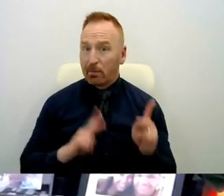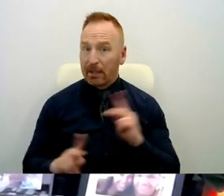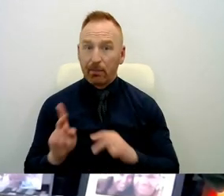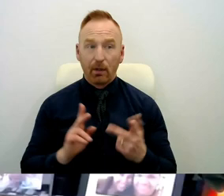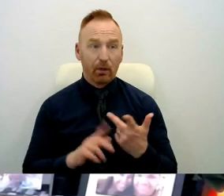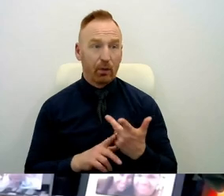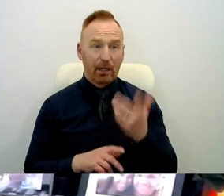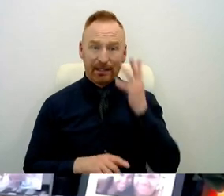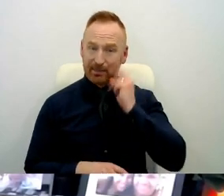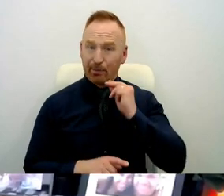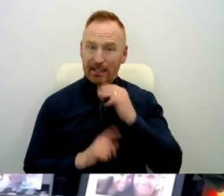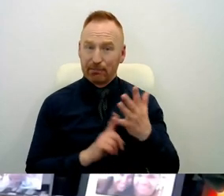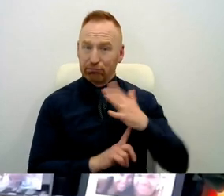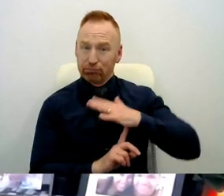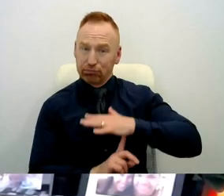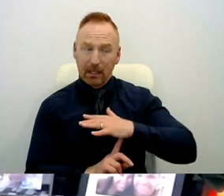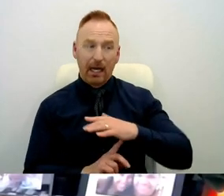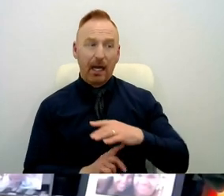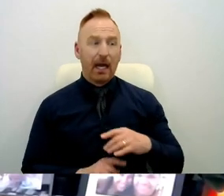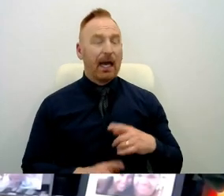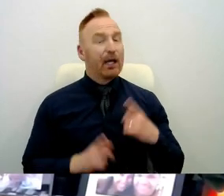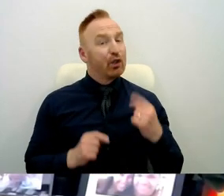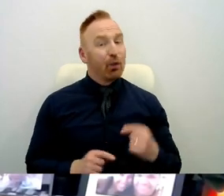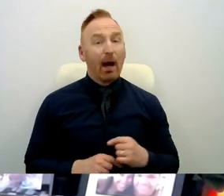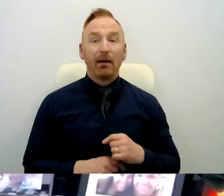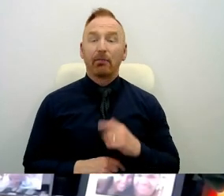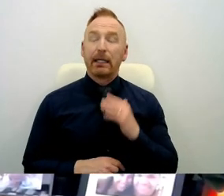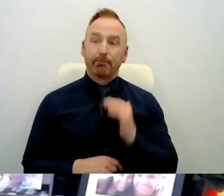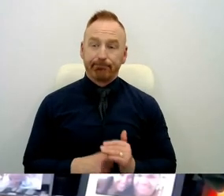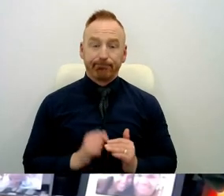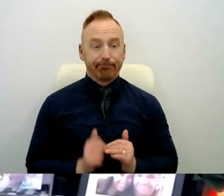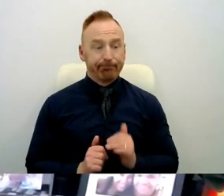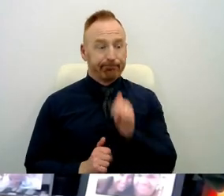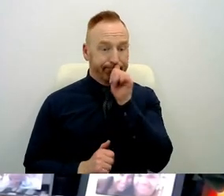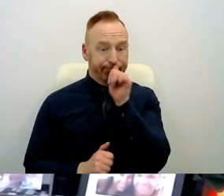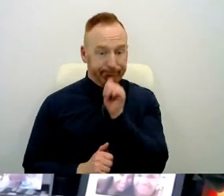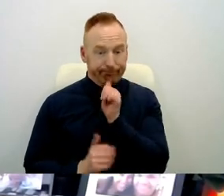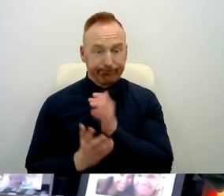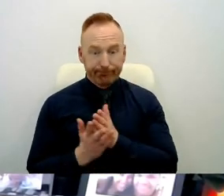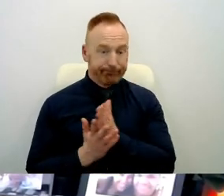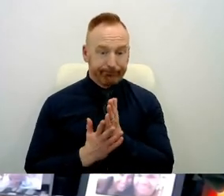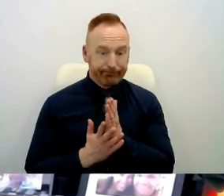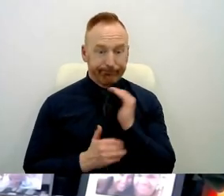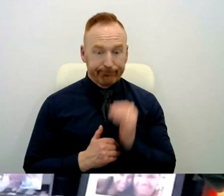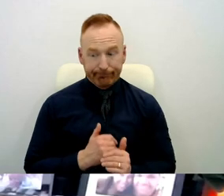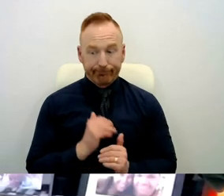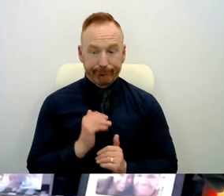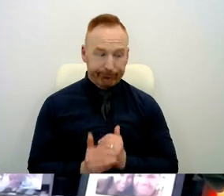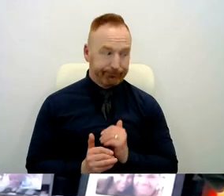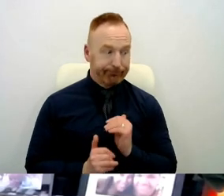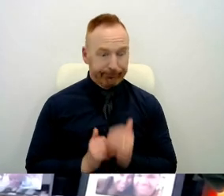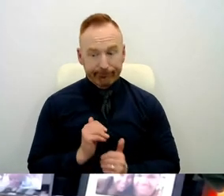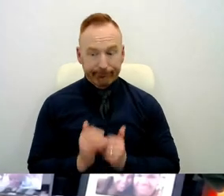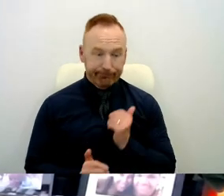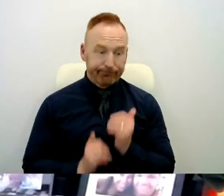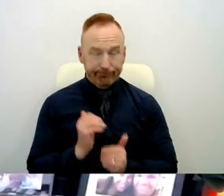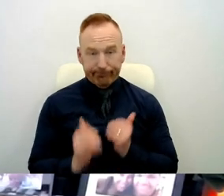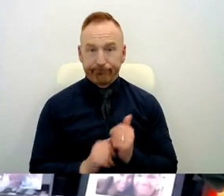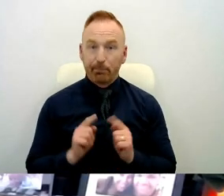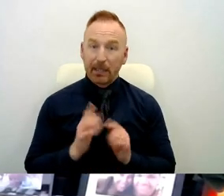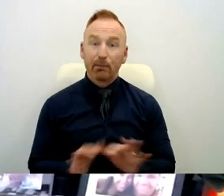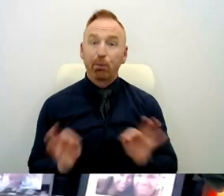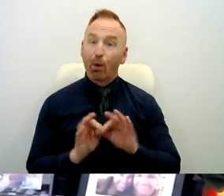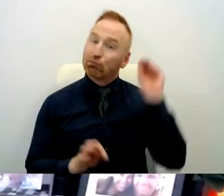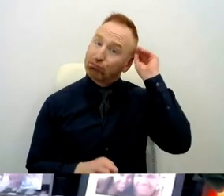lived with oppression have done, irrespective of their race, which is put one foot in front of the other and keep going. But it's important to remember that, yeah,